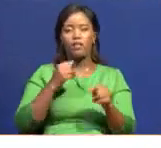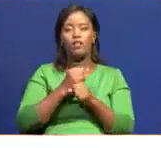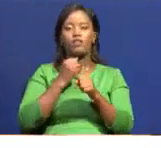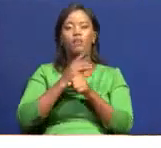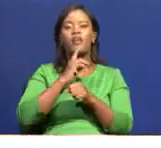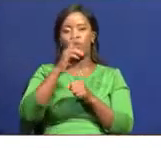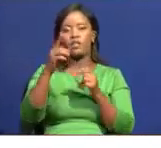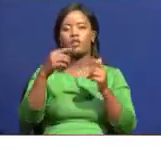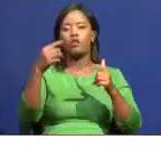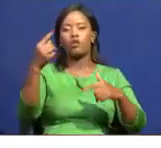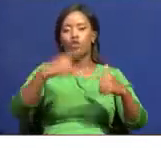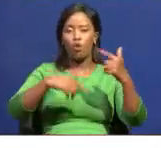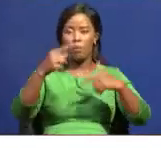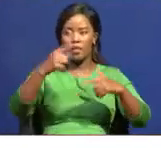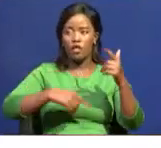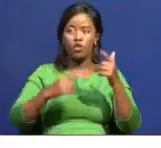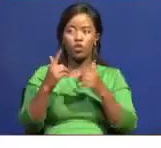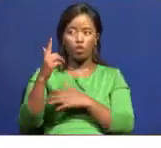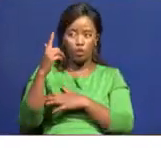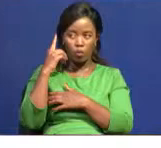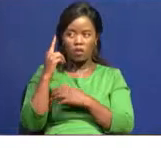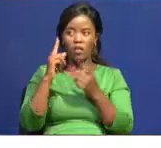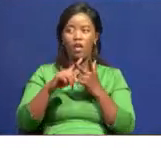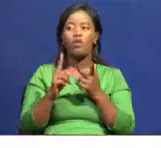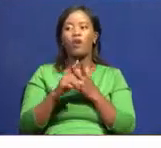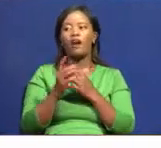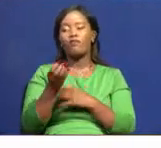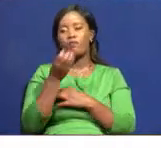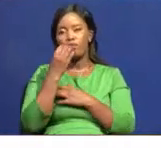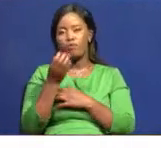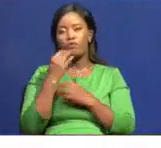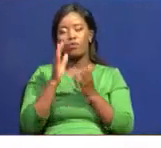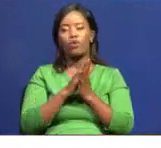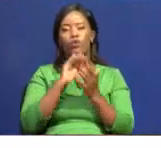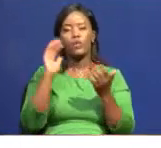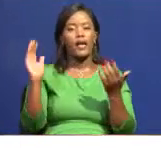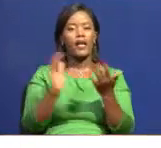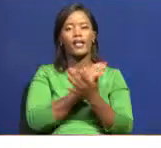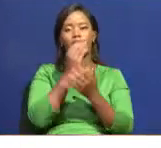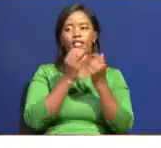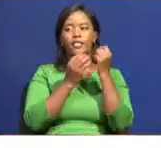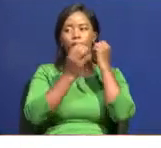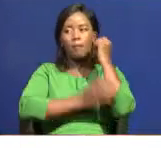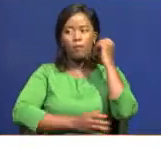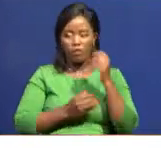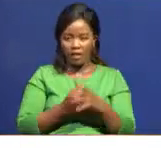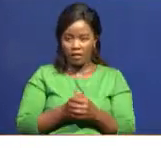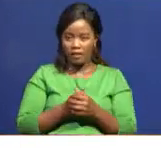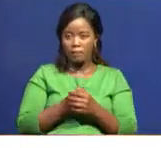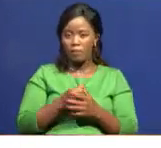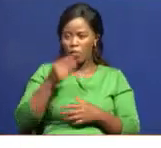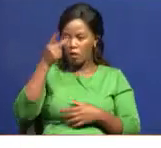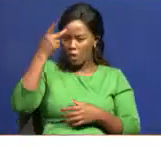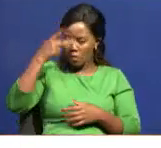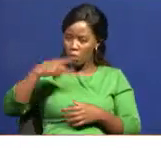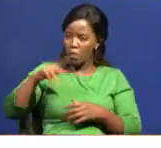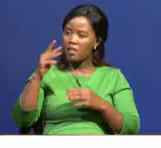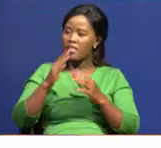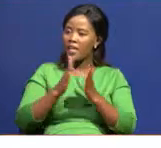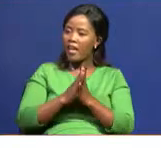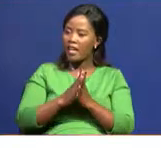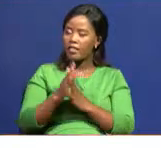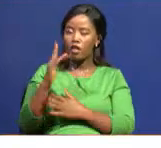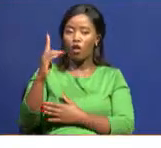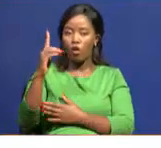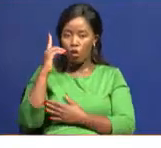law to address food inflation, food security, and eradicate poverty. Competition policy and law plays a complementary